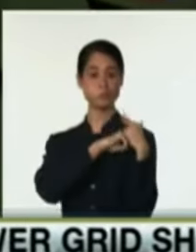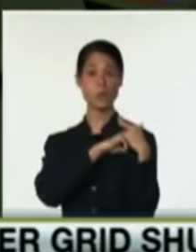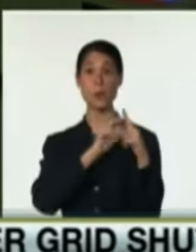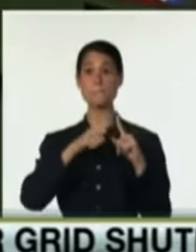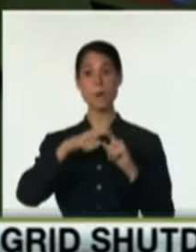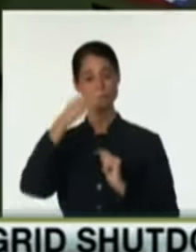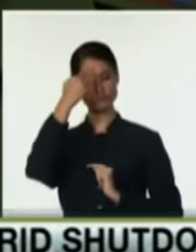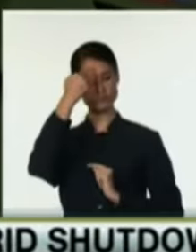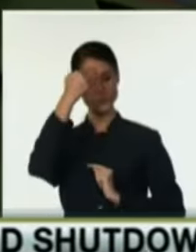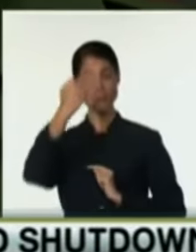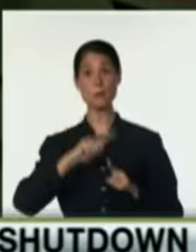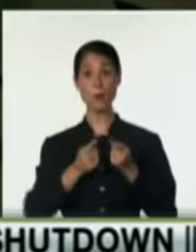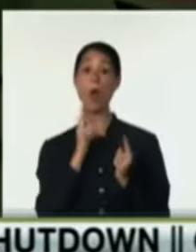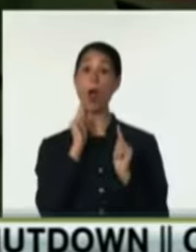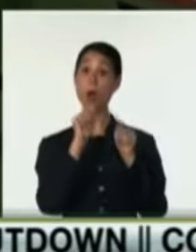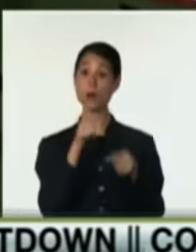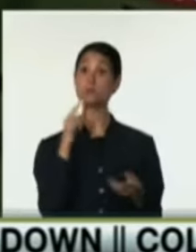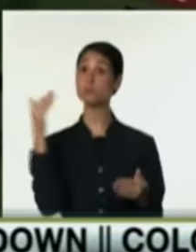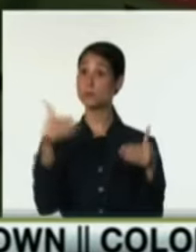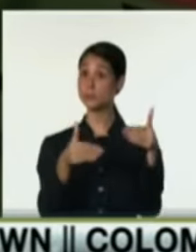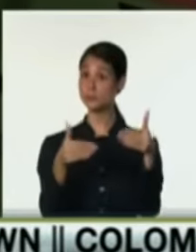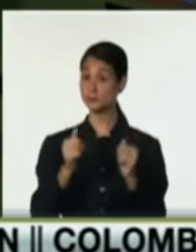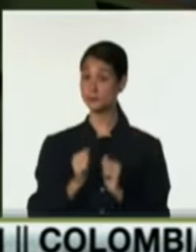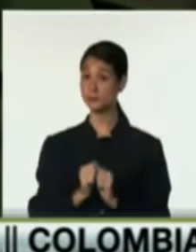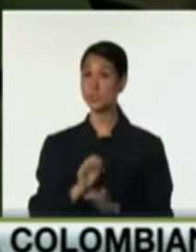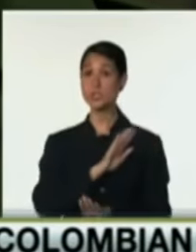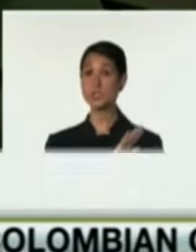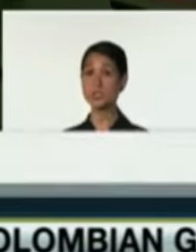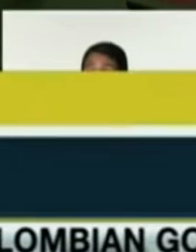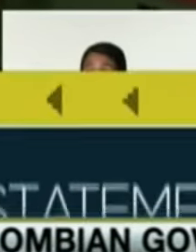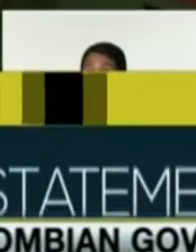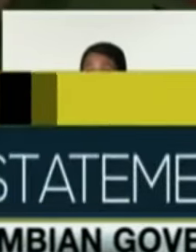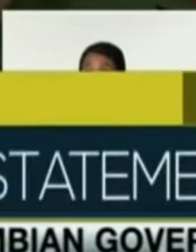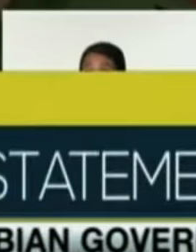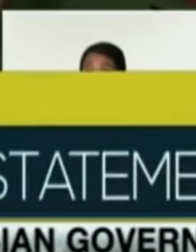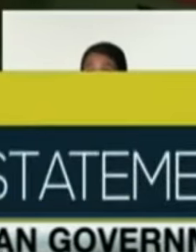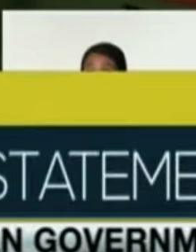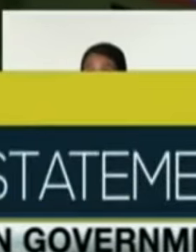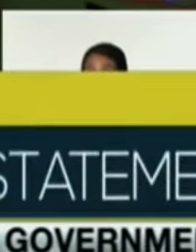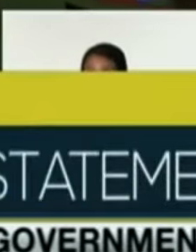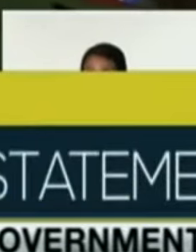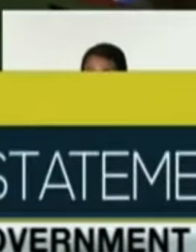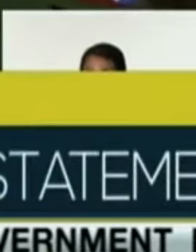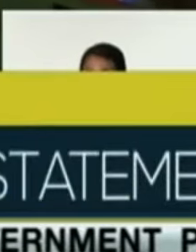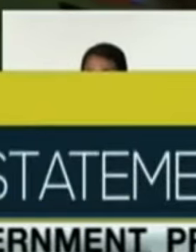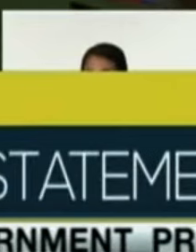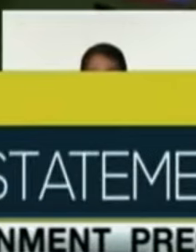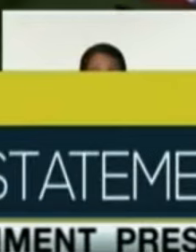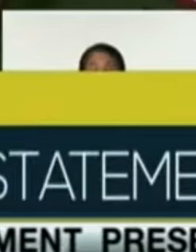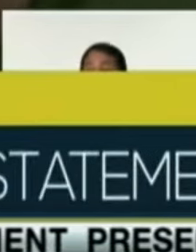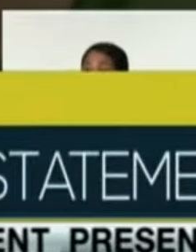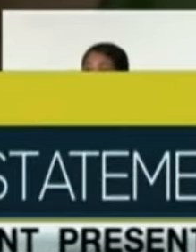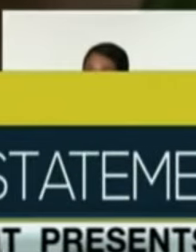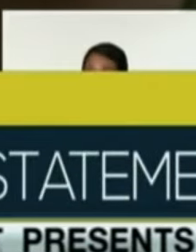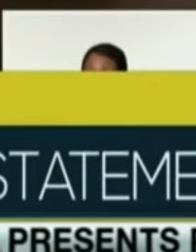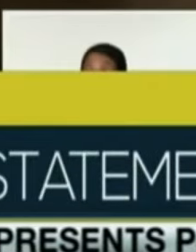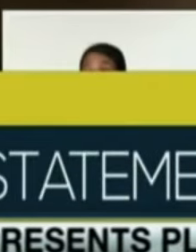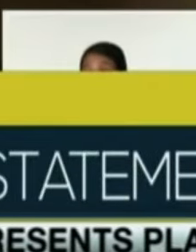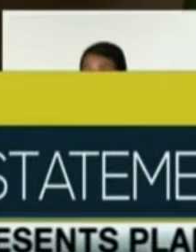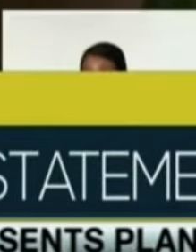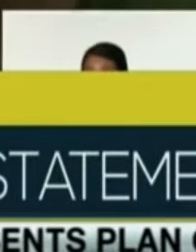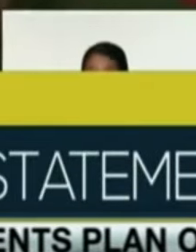This bloc is demanding integration towards the southern countries. For Cuba, it's a great honor